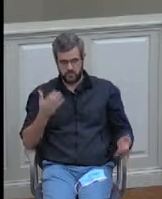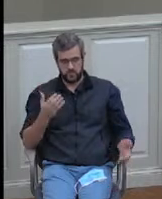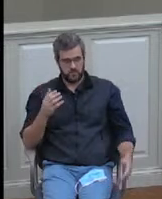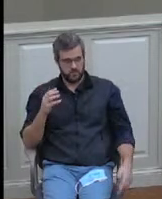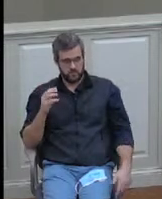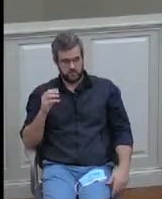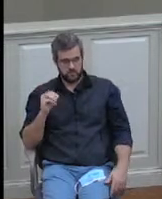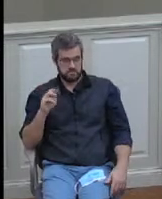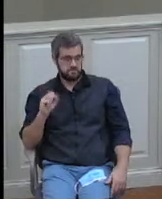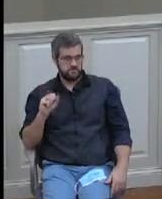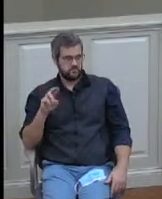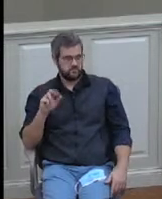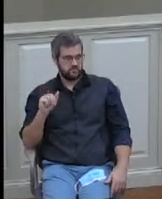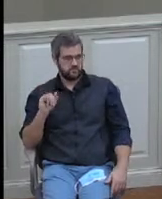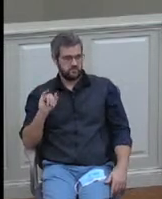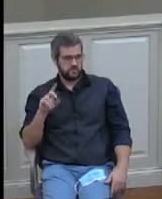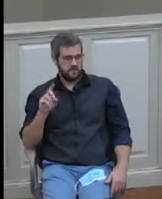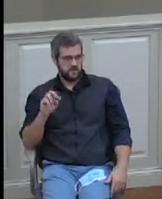yours.